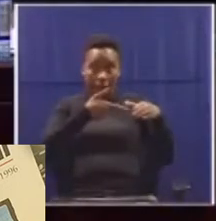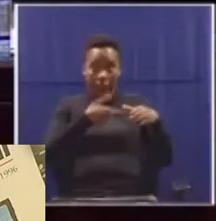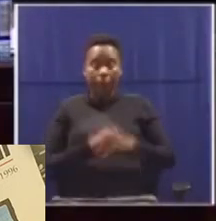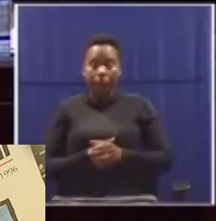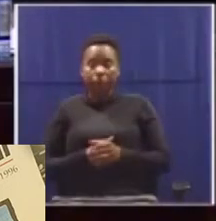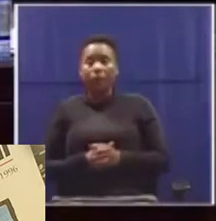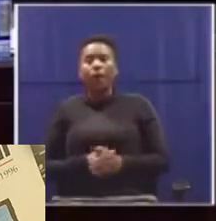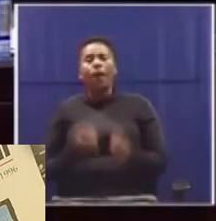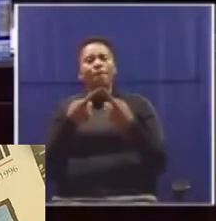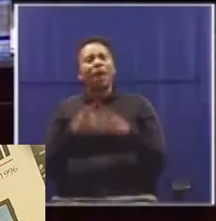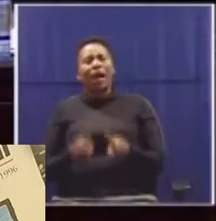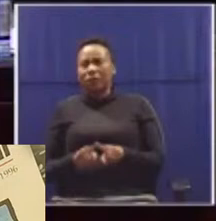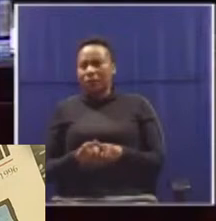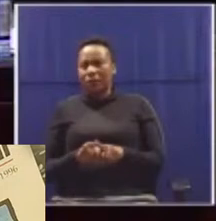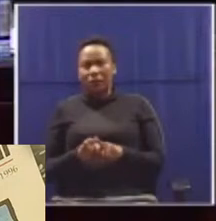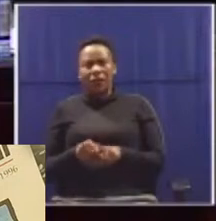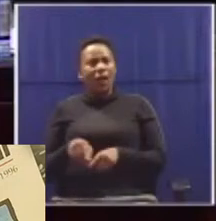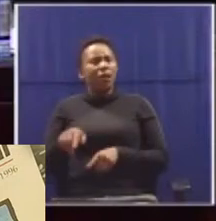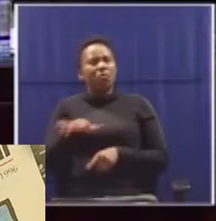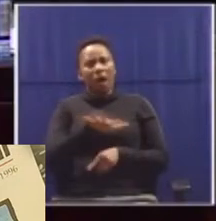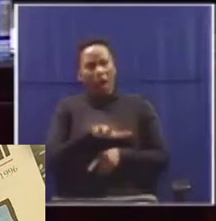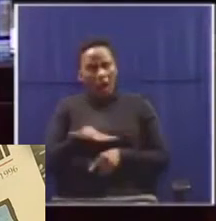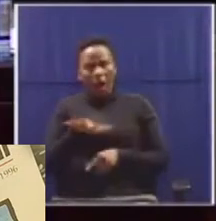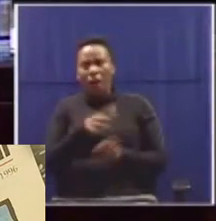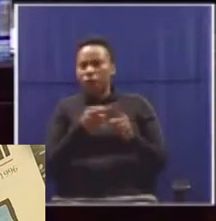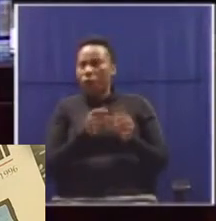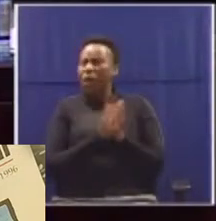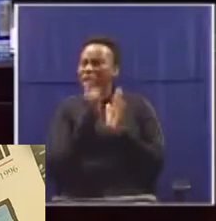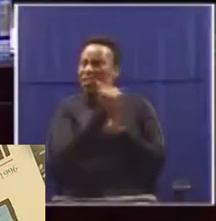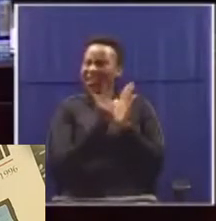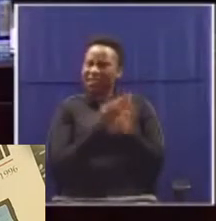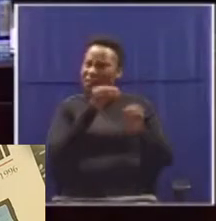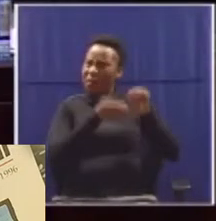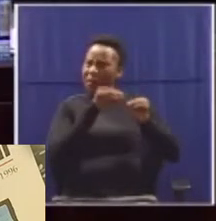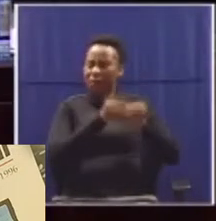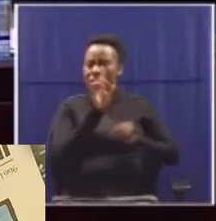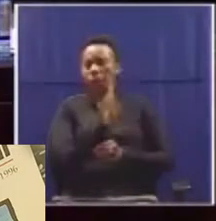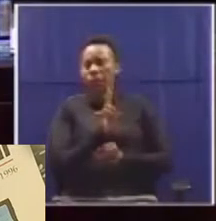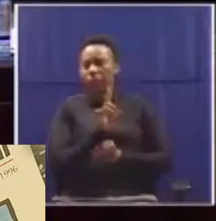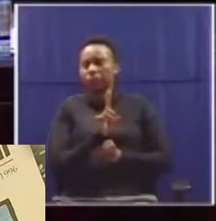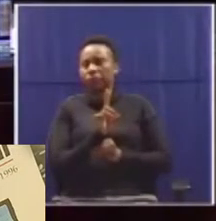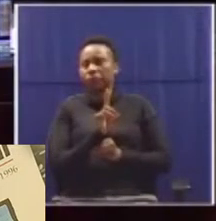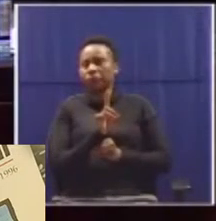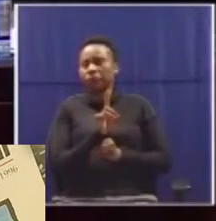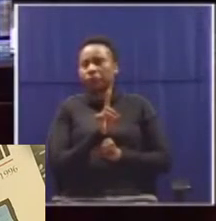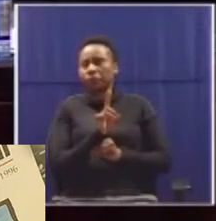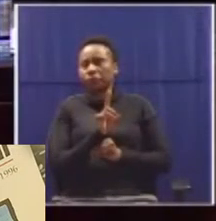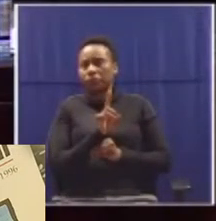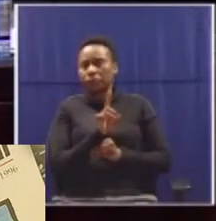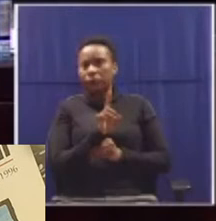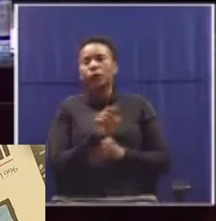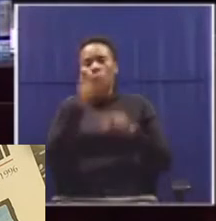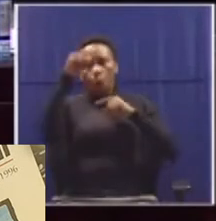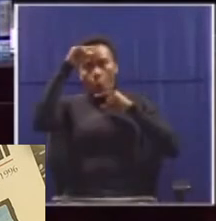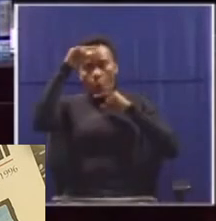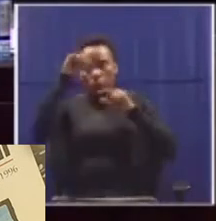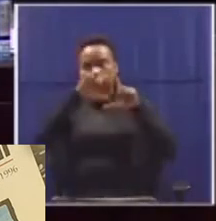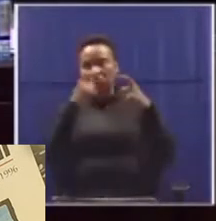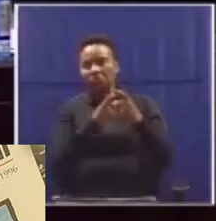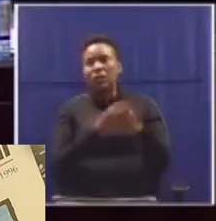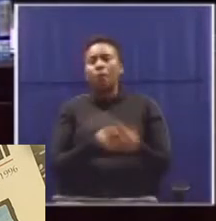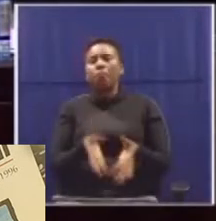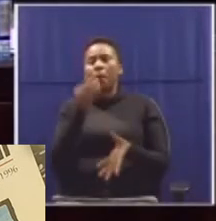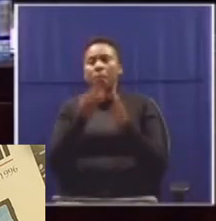however the basis upon which the legislative Amendment arose in that committee receive a number of